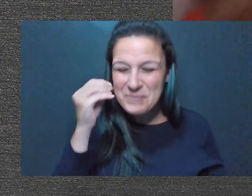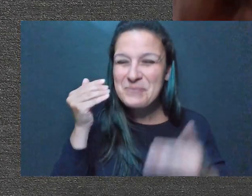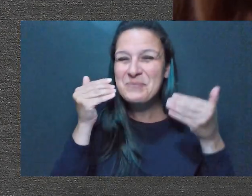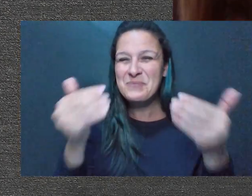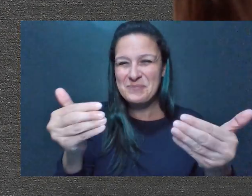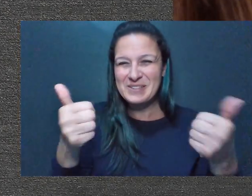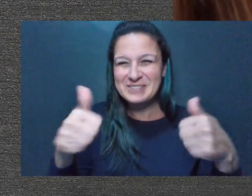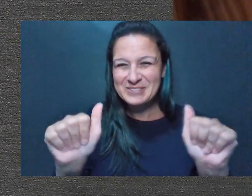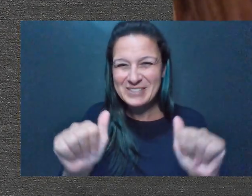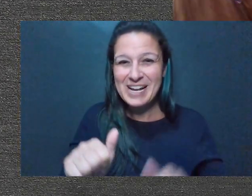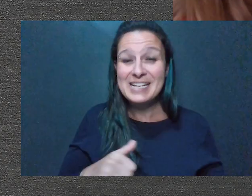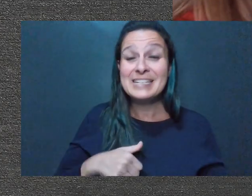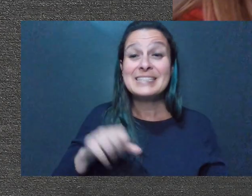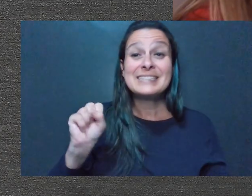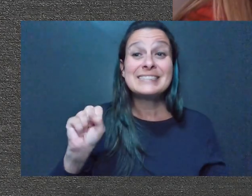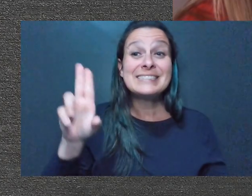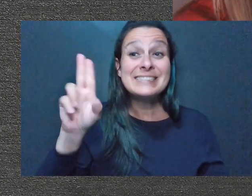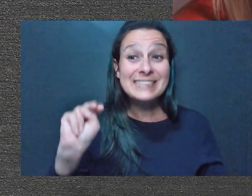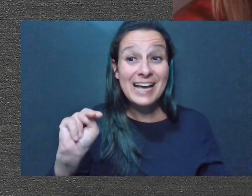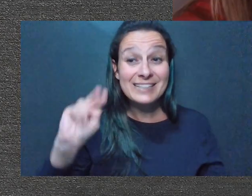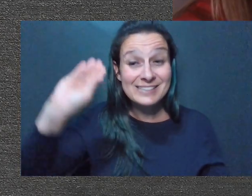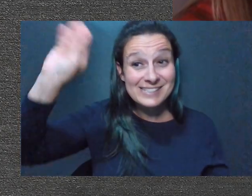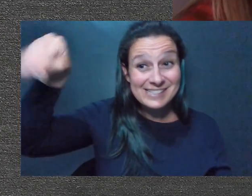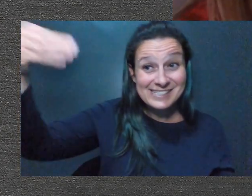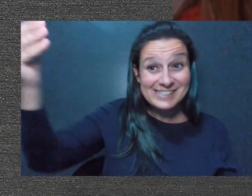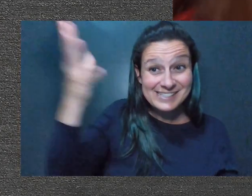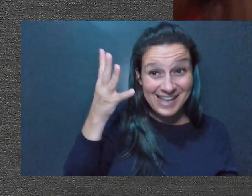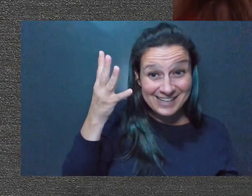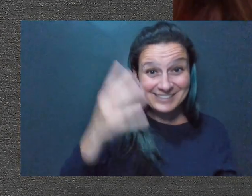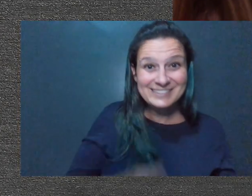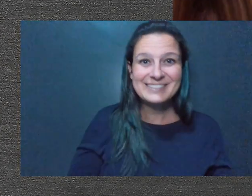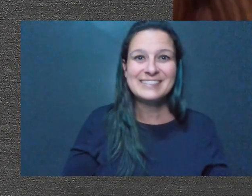it. Sun, sun.